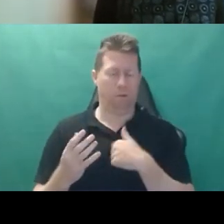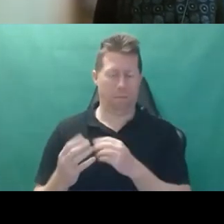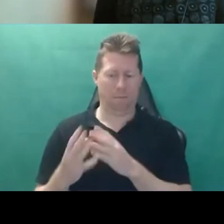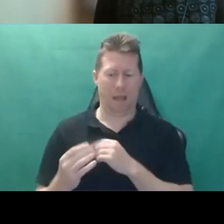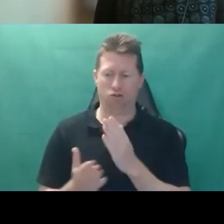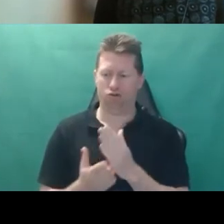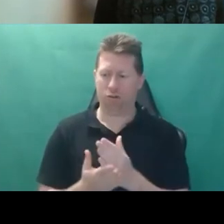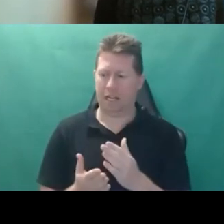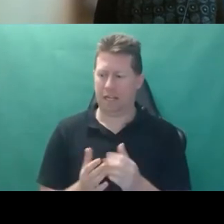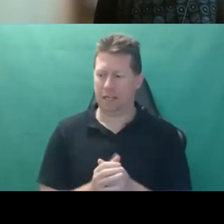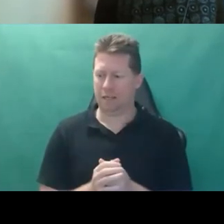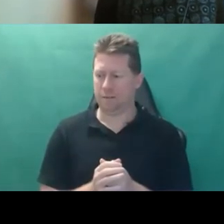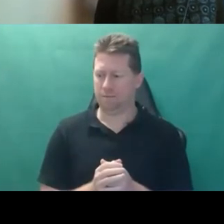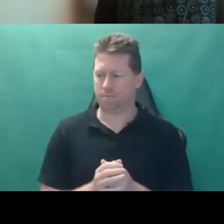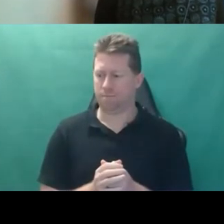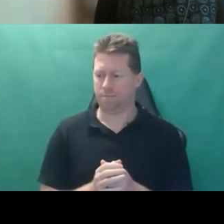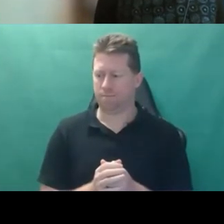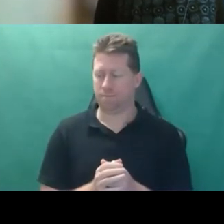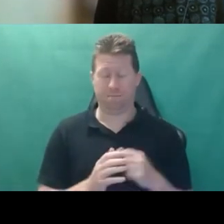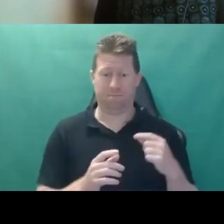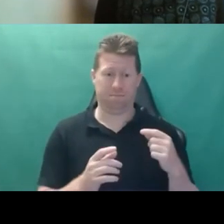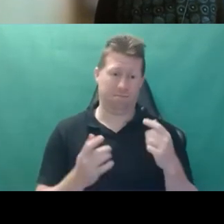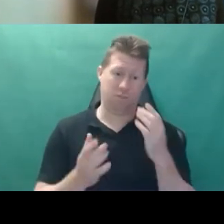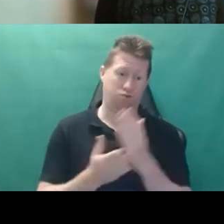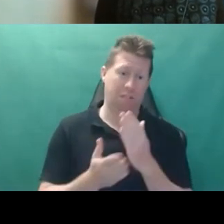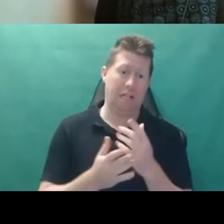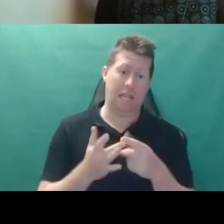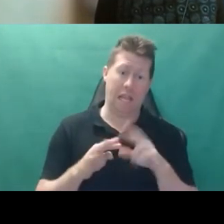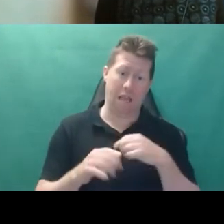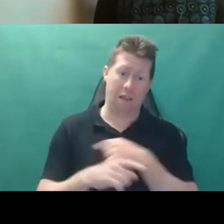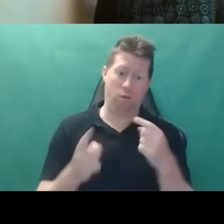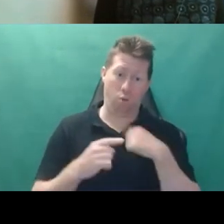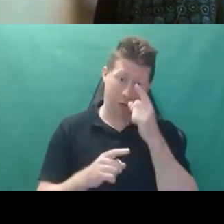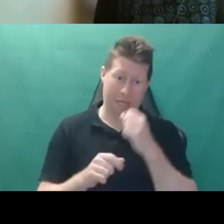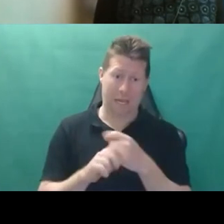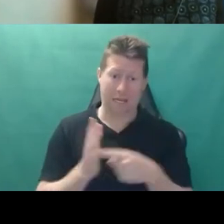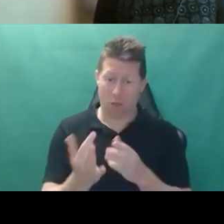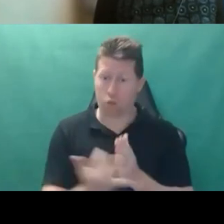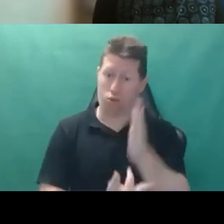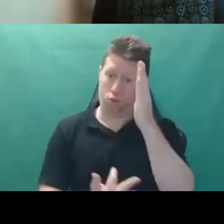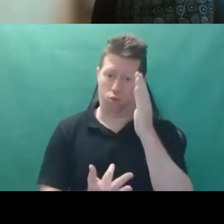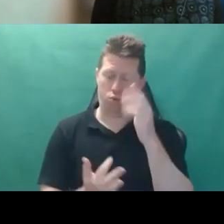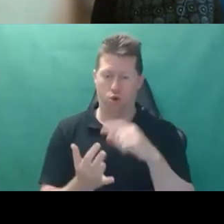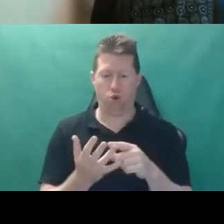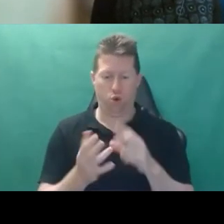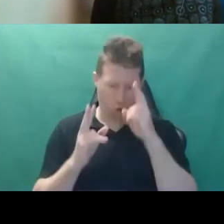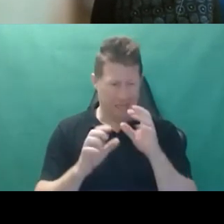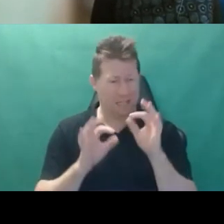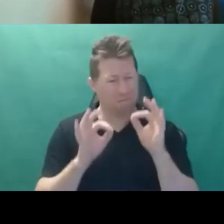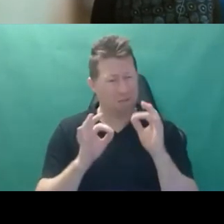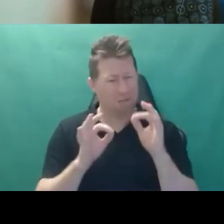that's one to me, the one of the last best chance if we can get through to, to special school settings to really